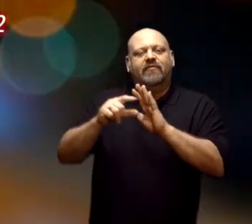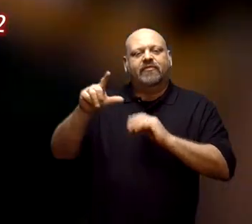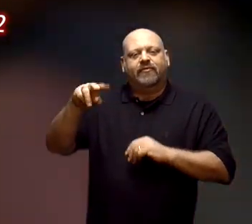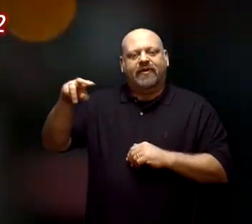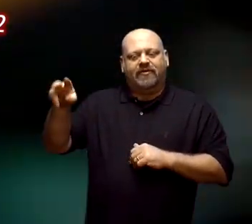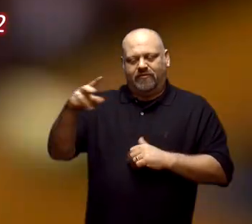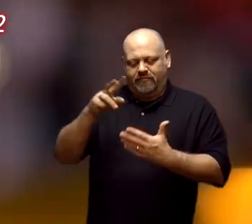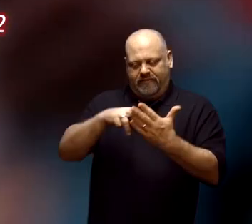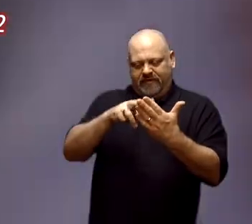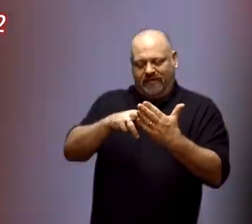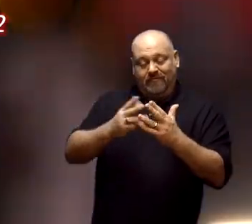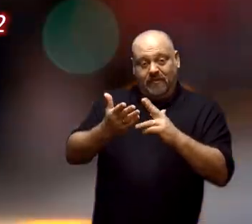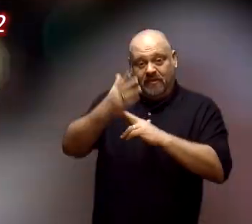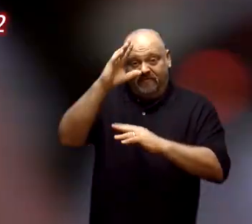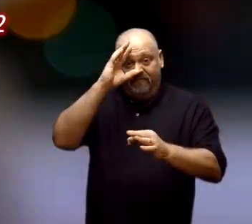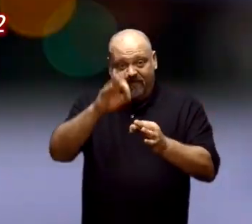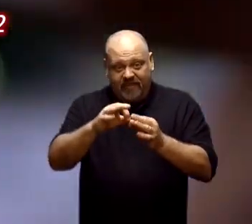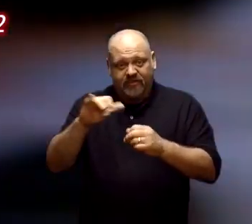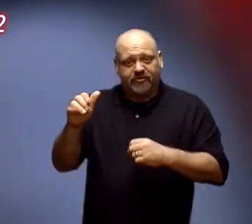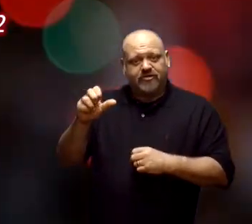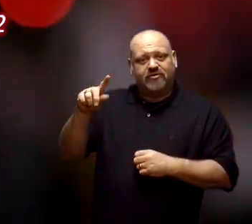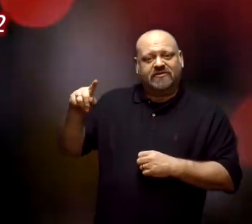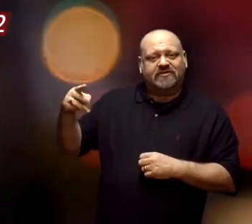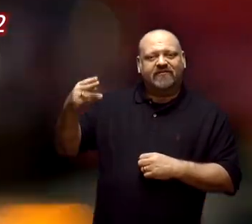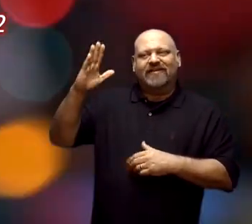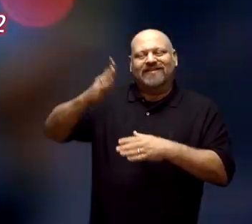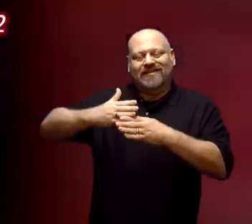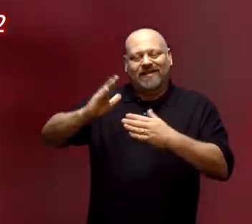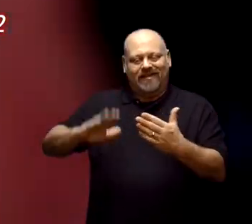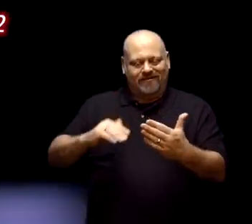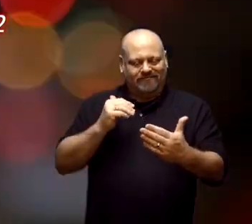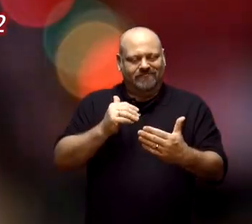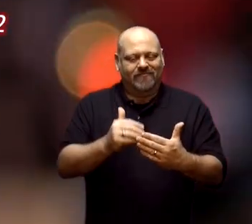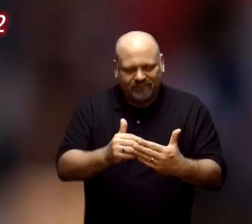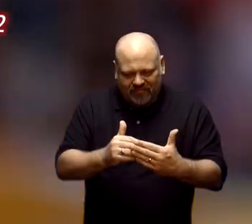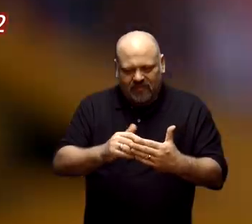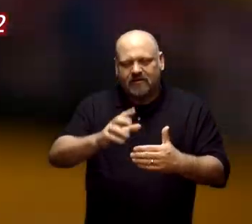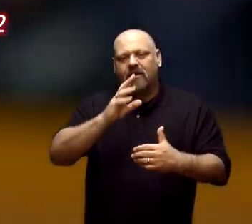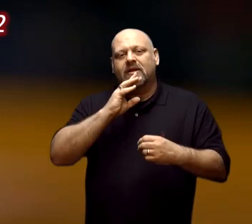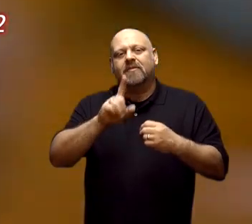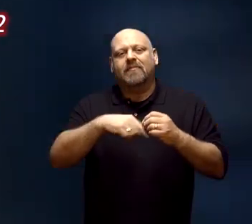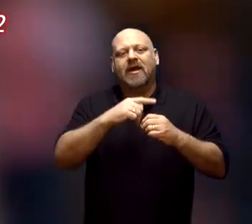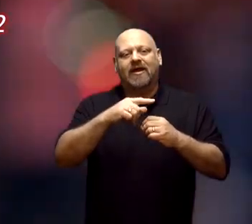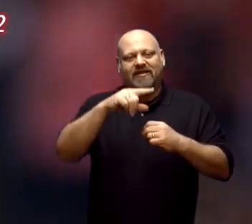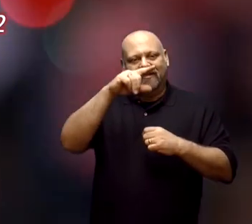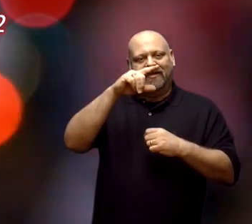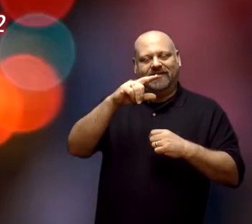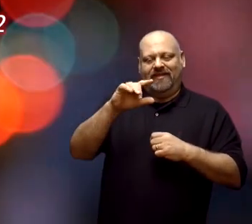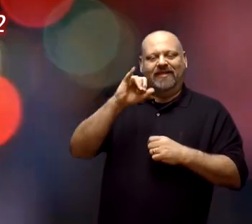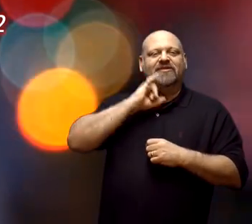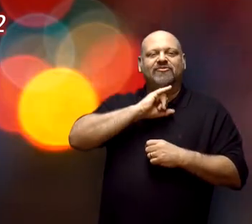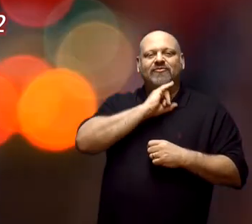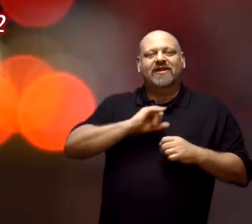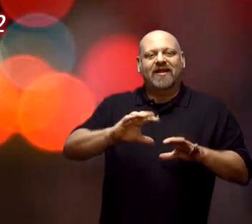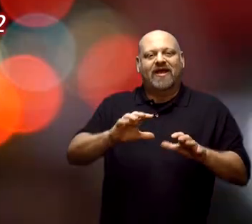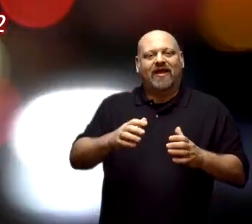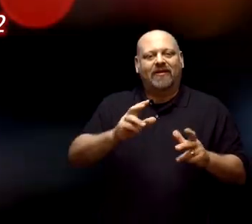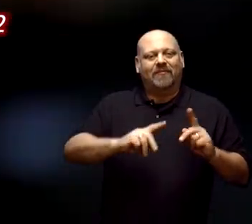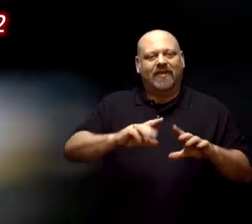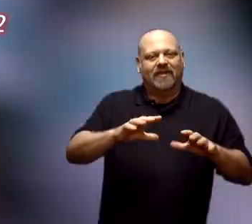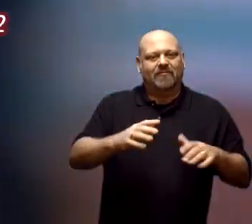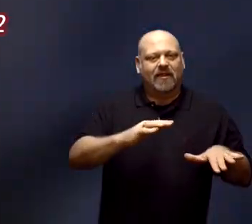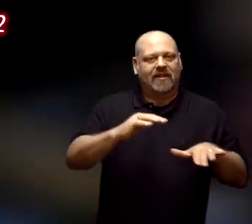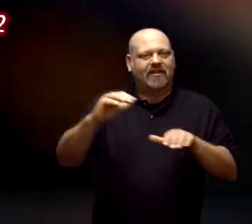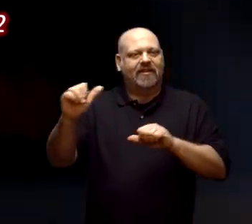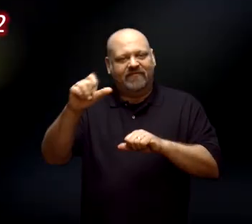Joseph, when his end was near, spoke about the exodus of the Israelites from Egypt and gave instructions concerning the